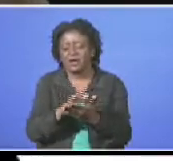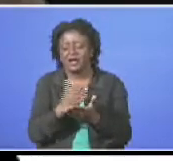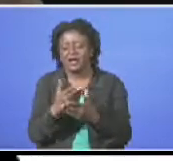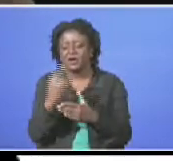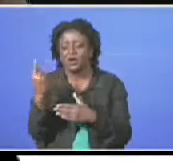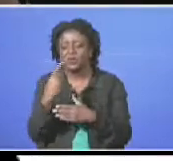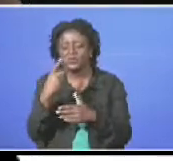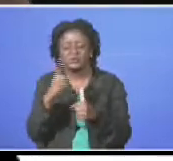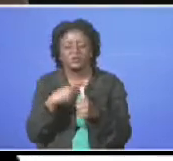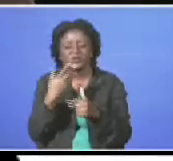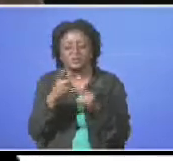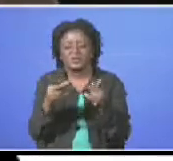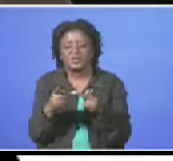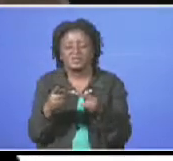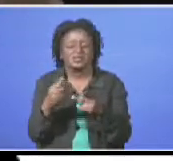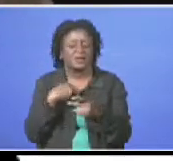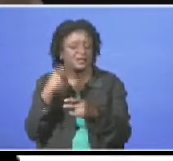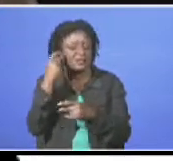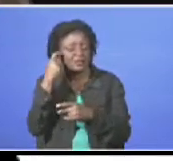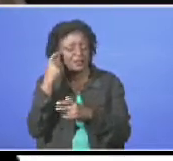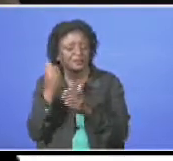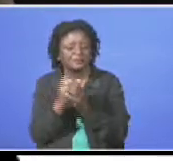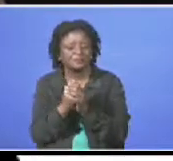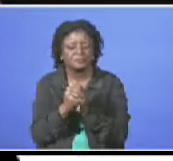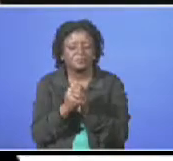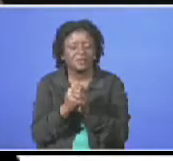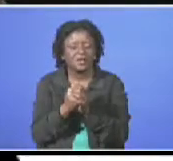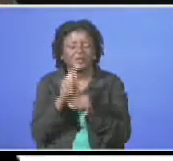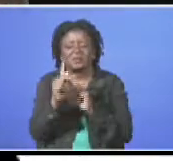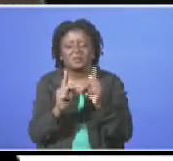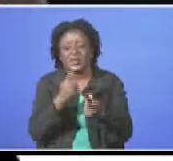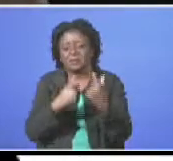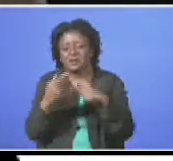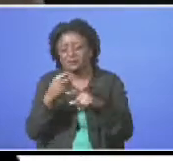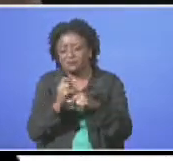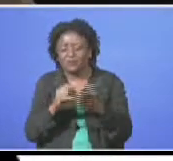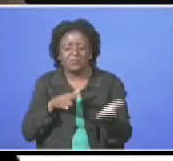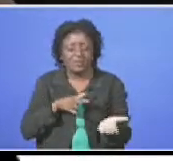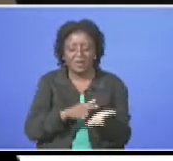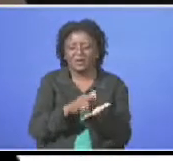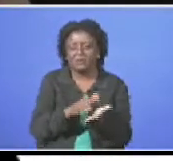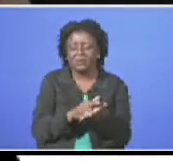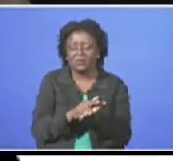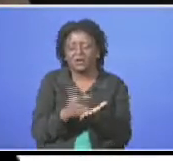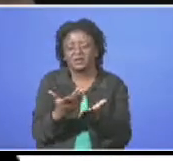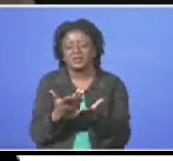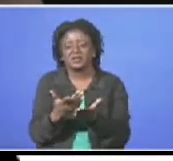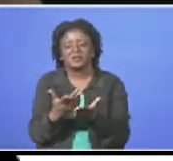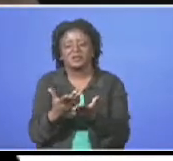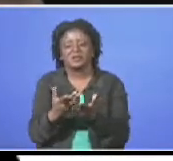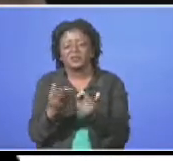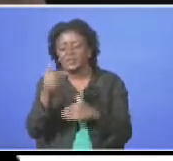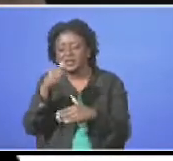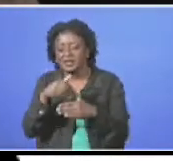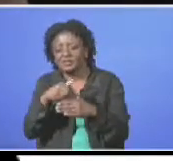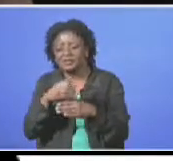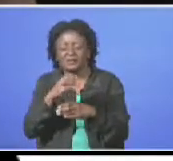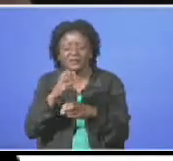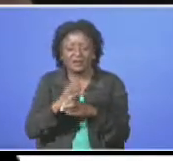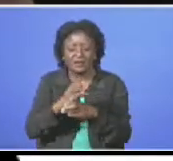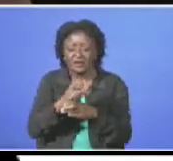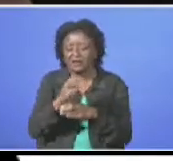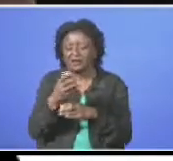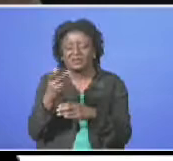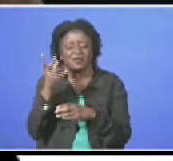airport, they will ask persons down there, they will hear fish fry. As soon as they head in the cab, they will hear the same thing. And by the time they reach to the hotel, they probably heard this spot